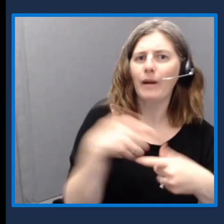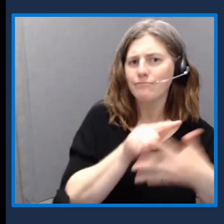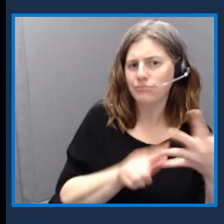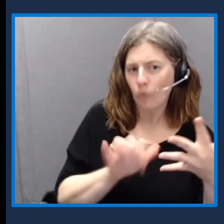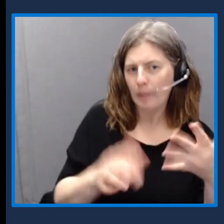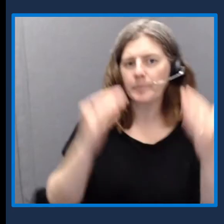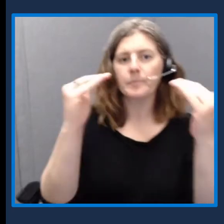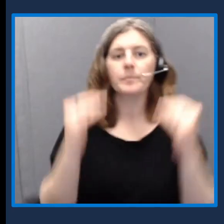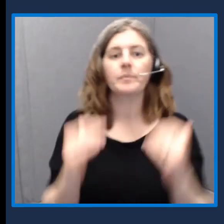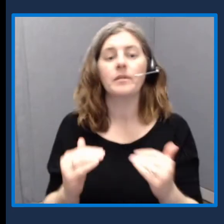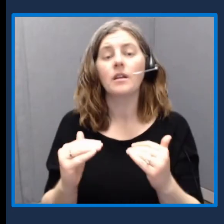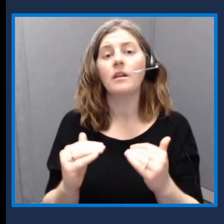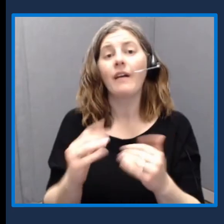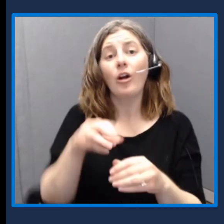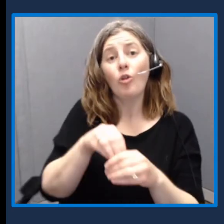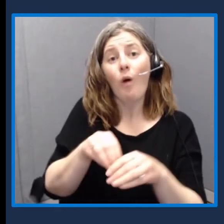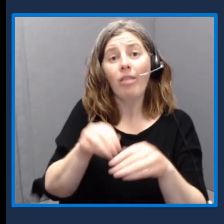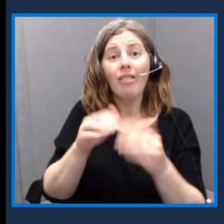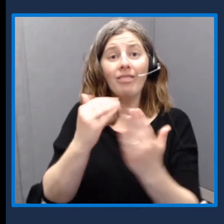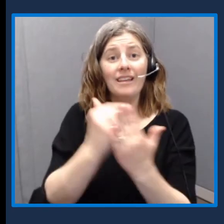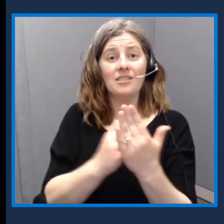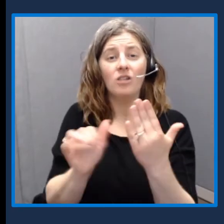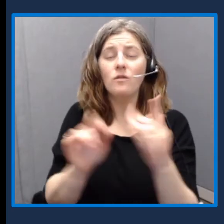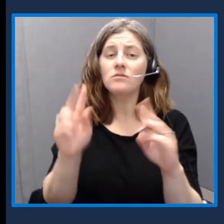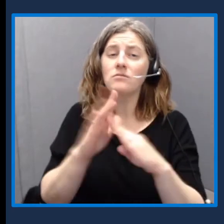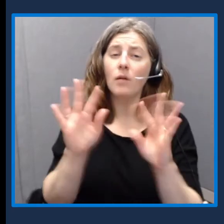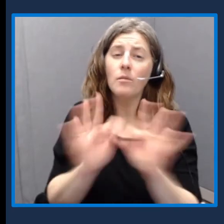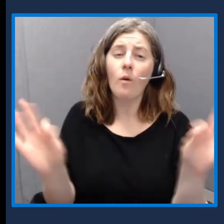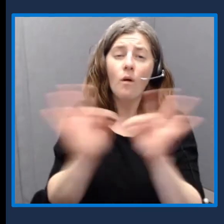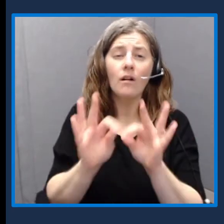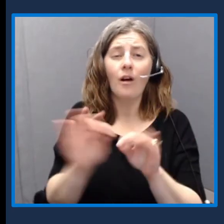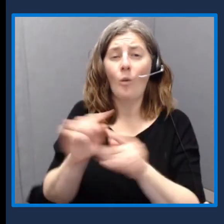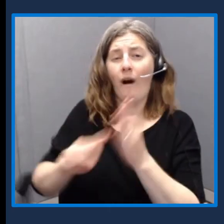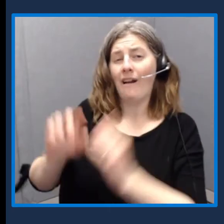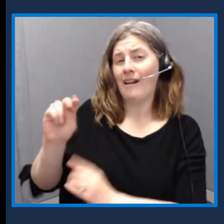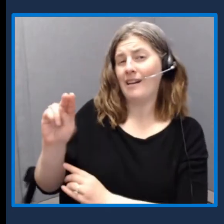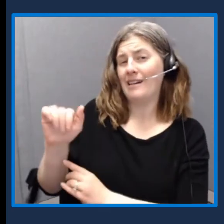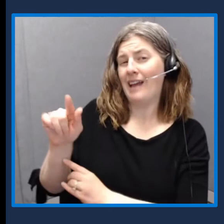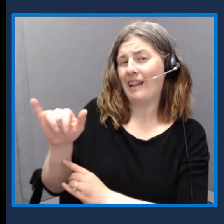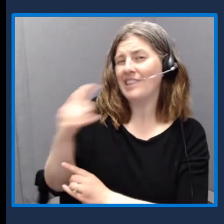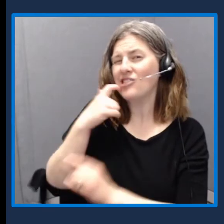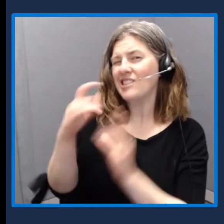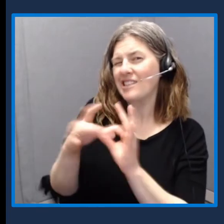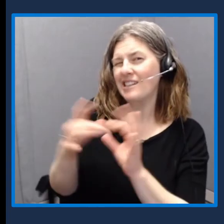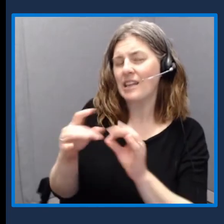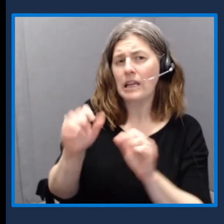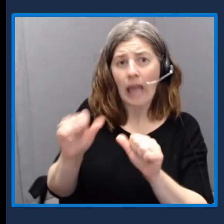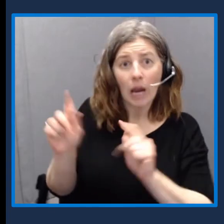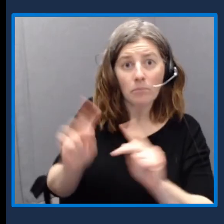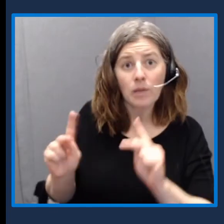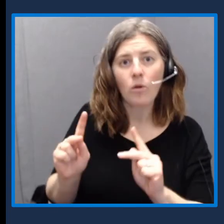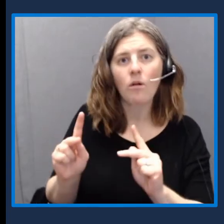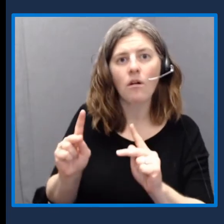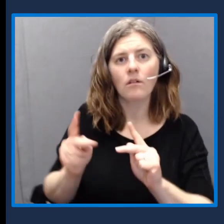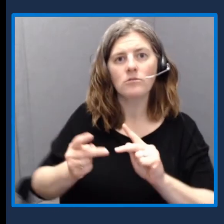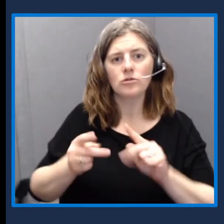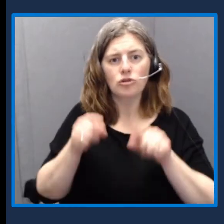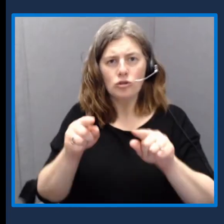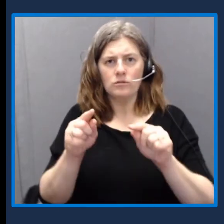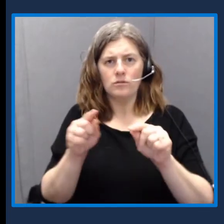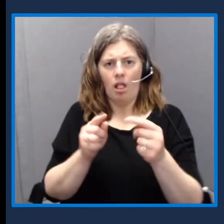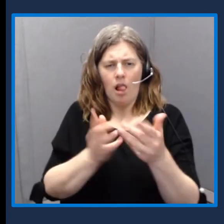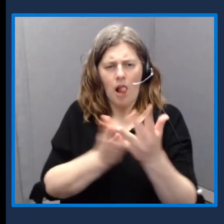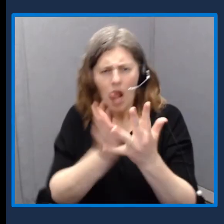then included on this list also, very important area like Natalie was talking about earlier is, can people operate this site with the